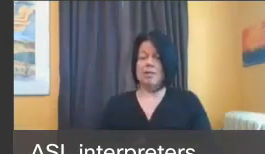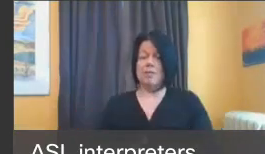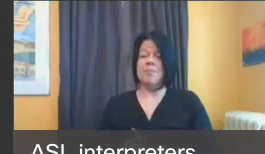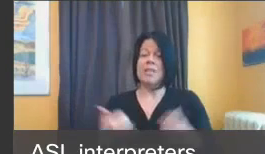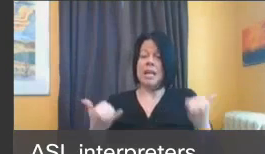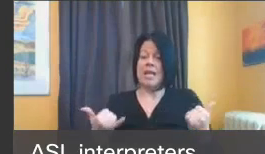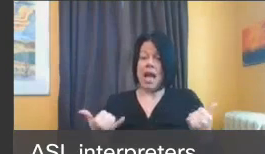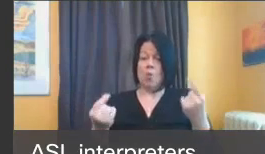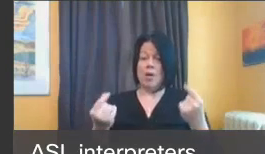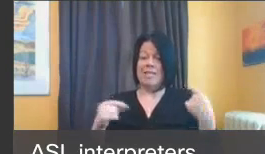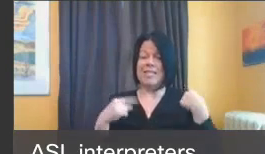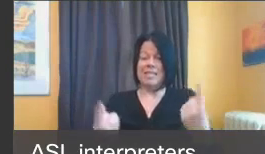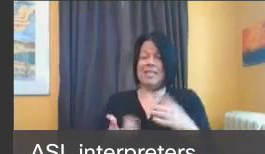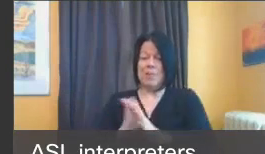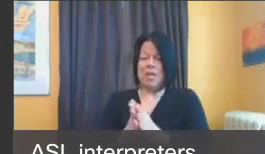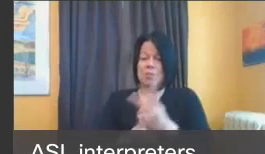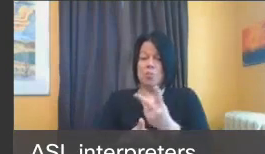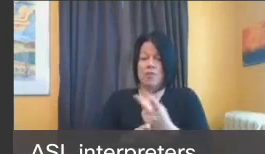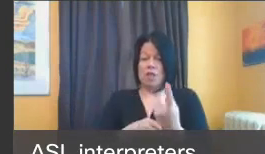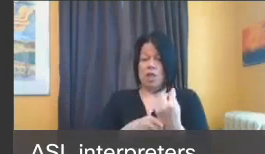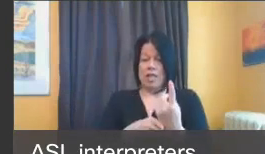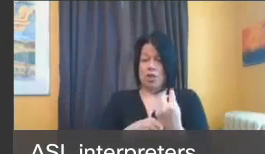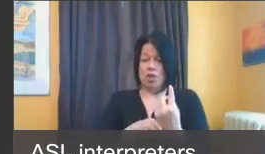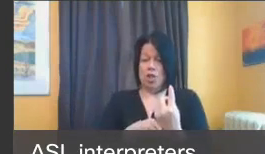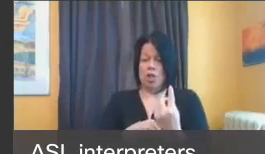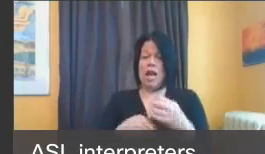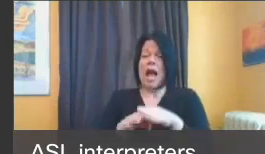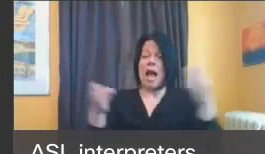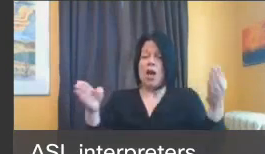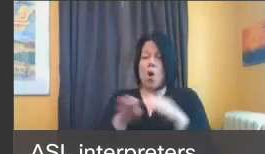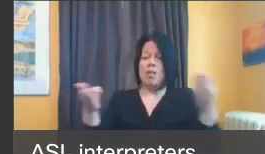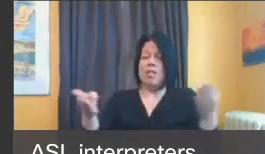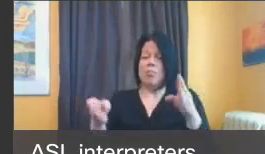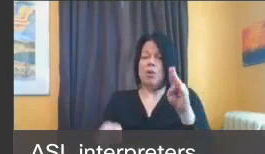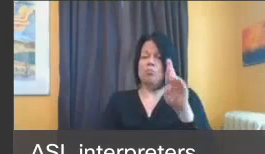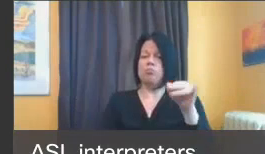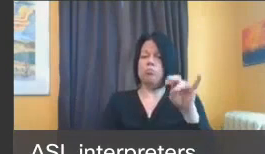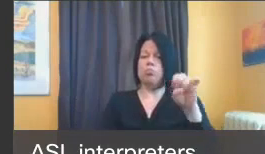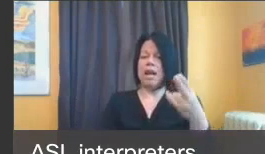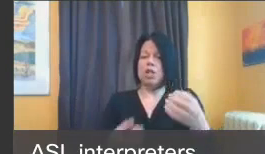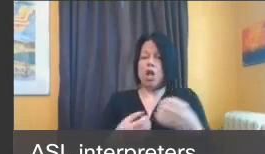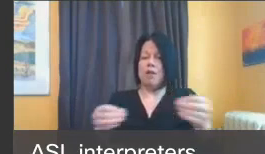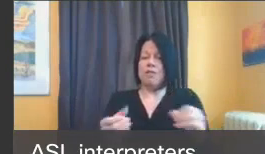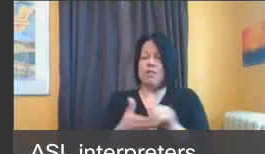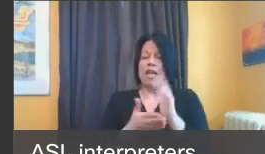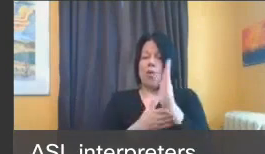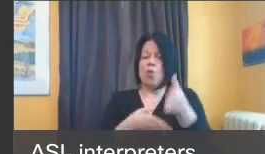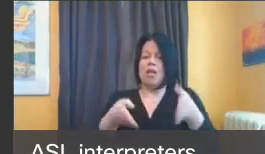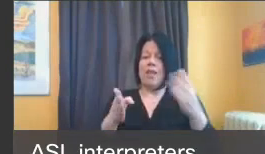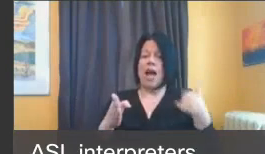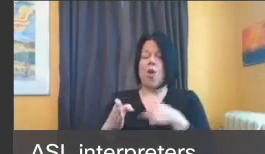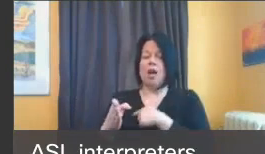did since I became supervisor last year, I opened up a bunch of branch offices that then would allow us to have